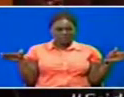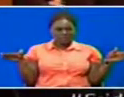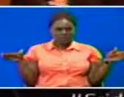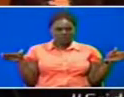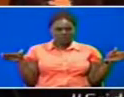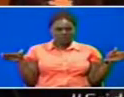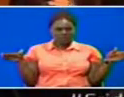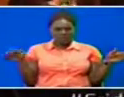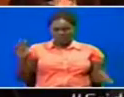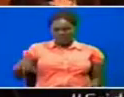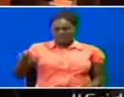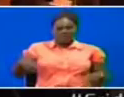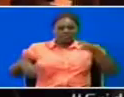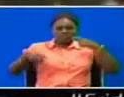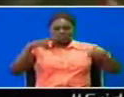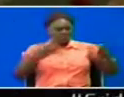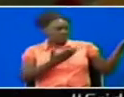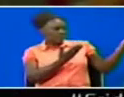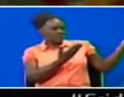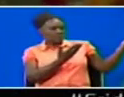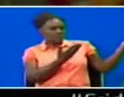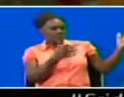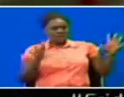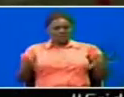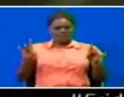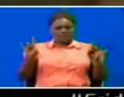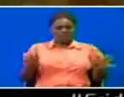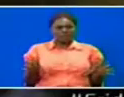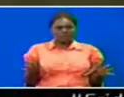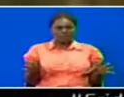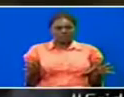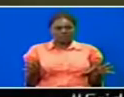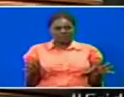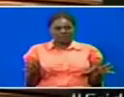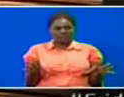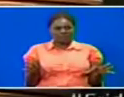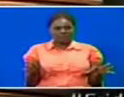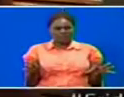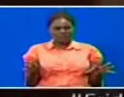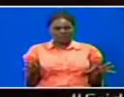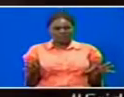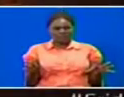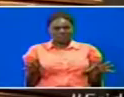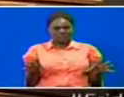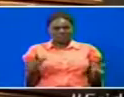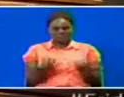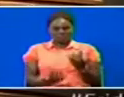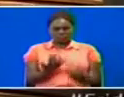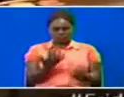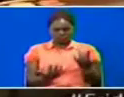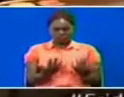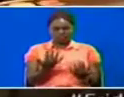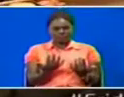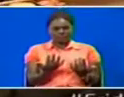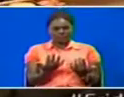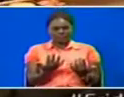At upmarket restaurants like this one in Sydney, a twist of lime and a dash of salt has these crickets flying out of the kitchen.